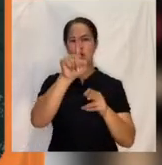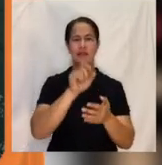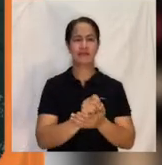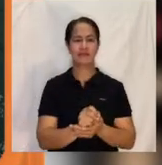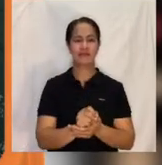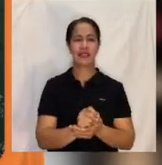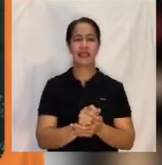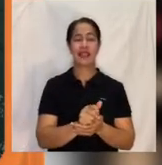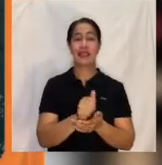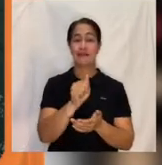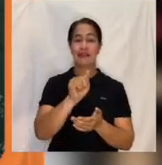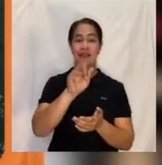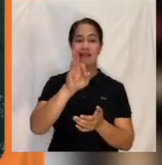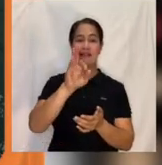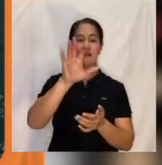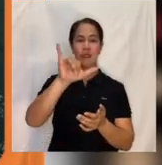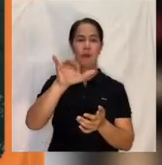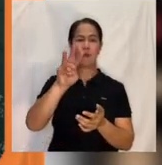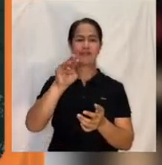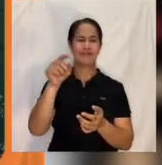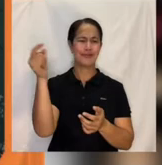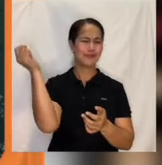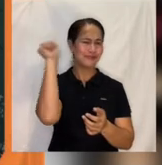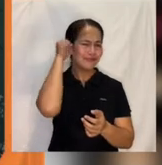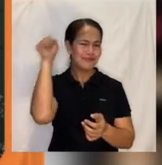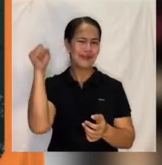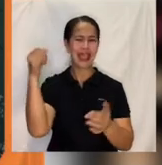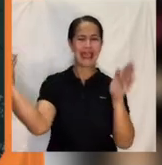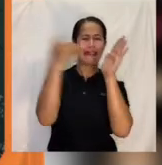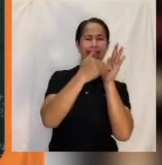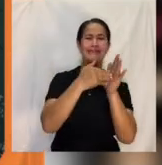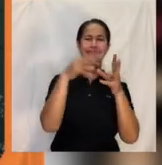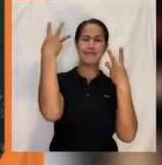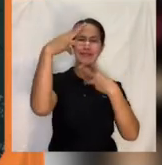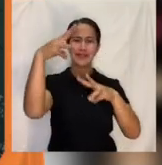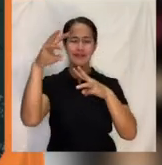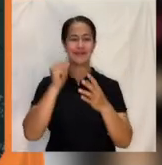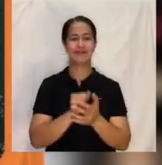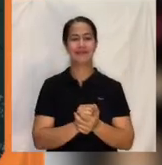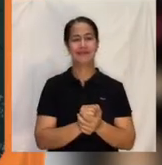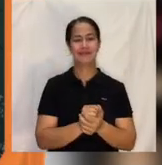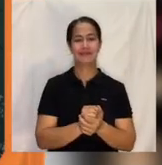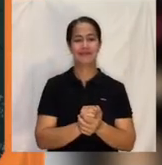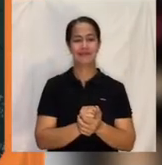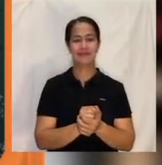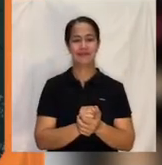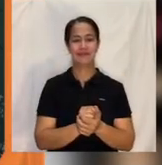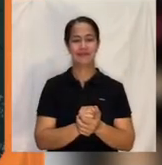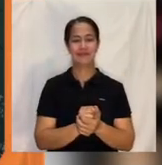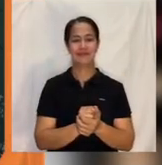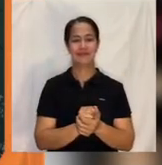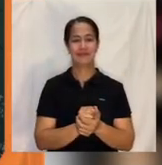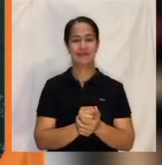one, a fly was buzzing against the window.